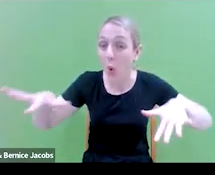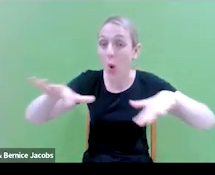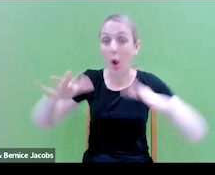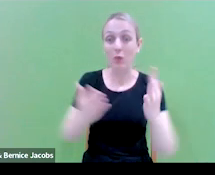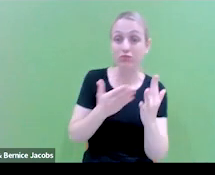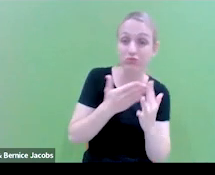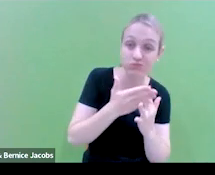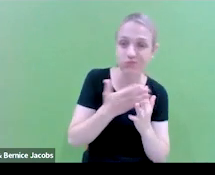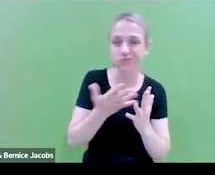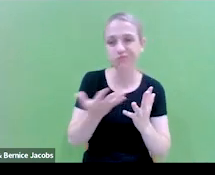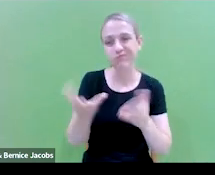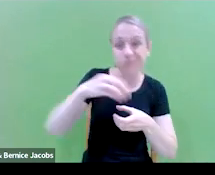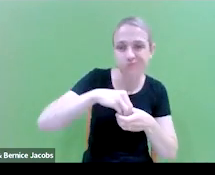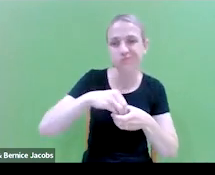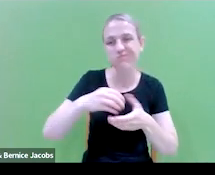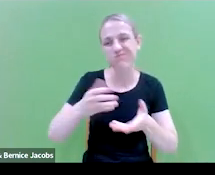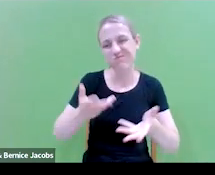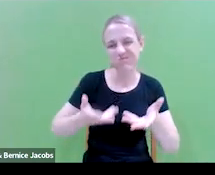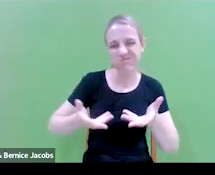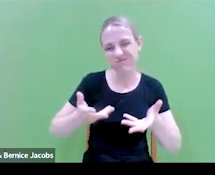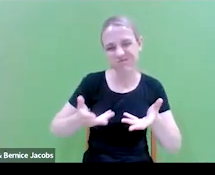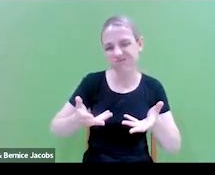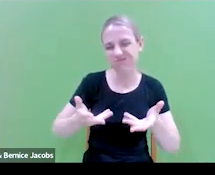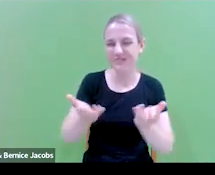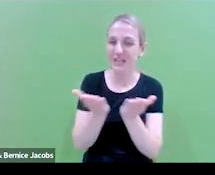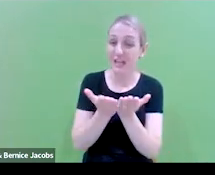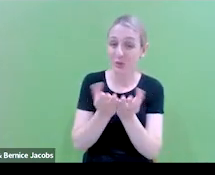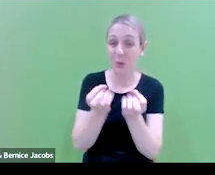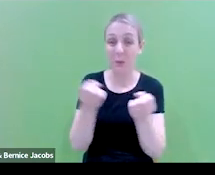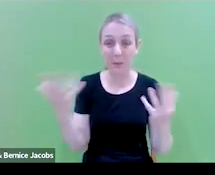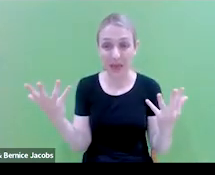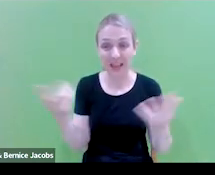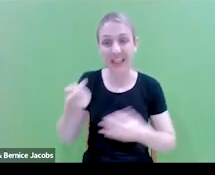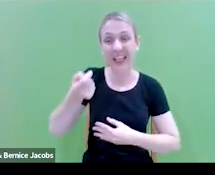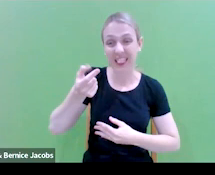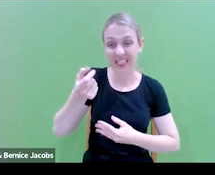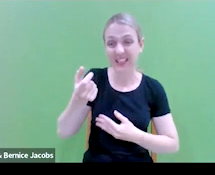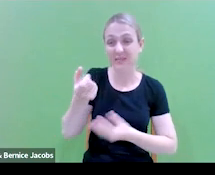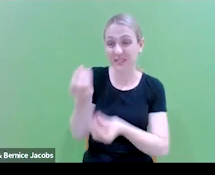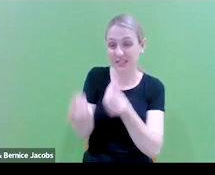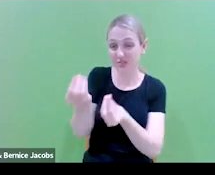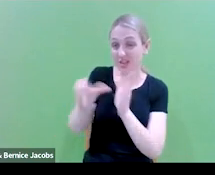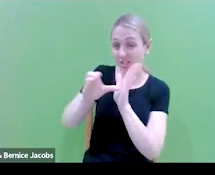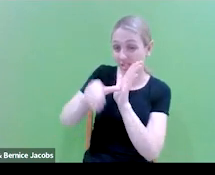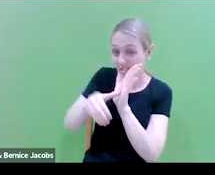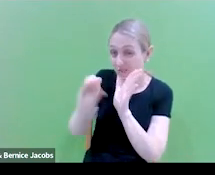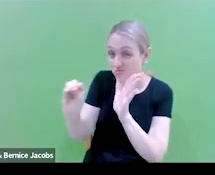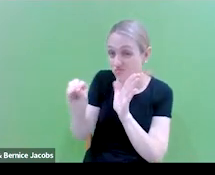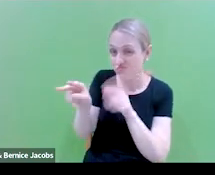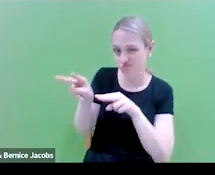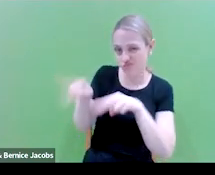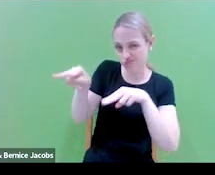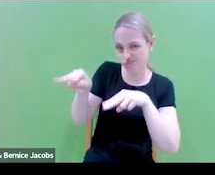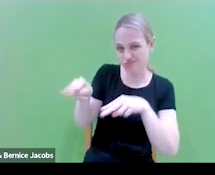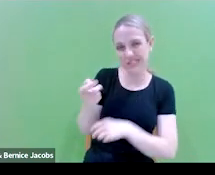still have a schooling system that largely discriminates against children with disabilities. And so they don't have the